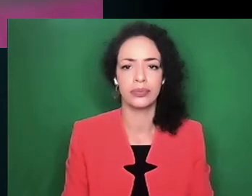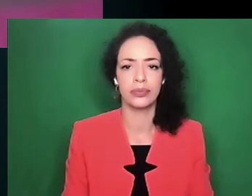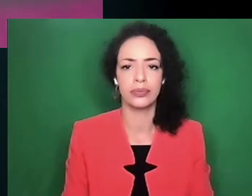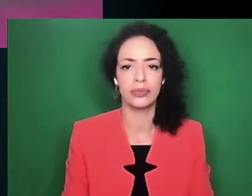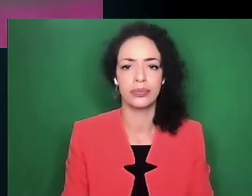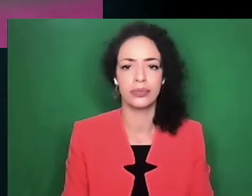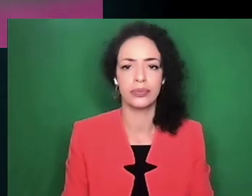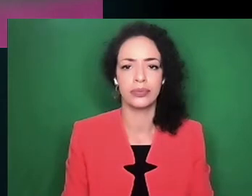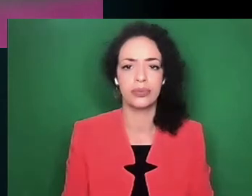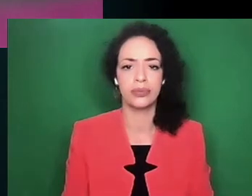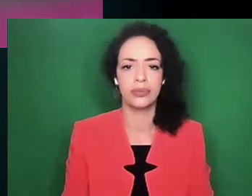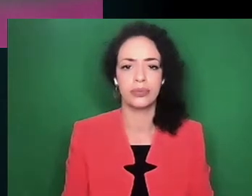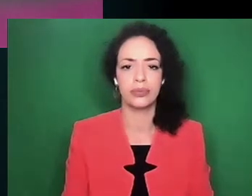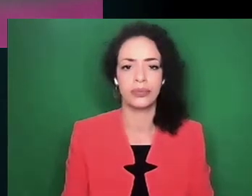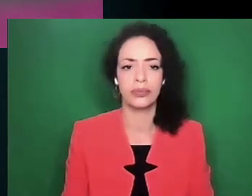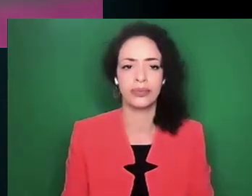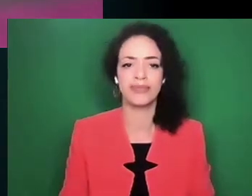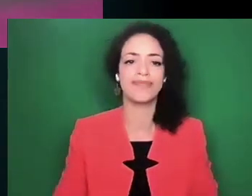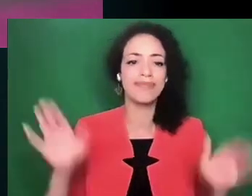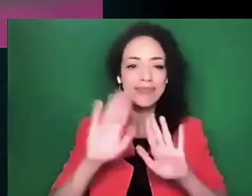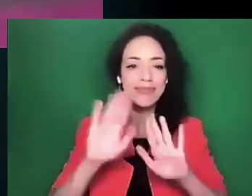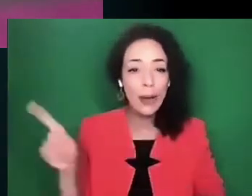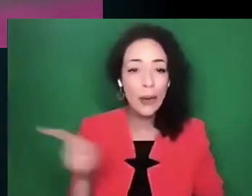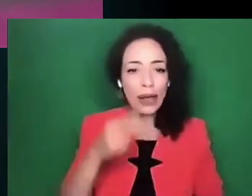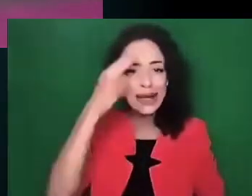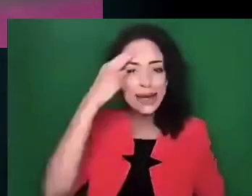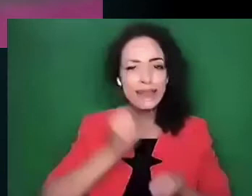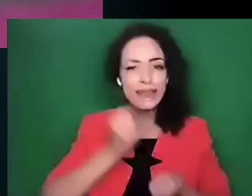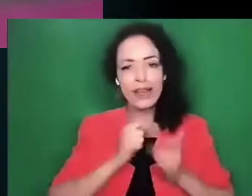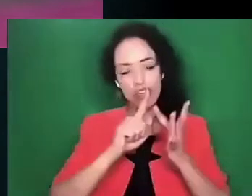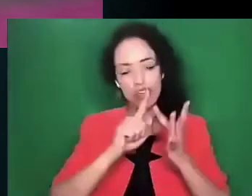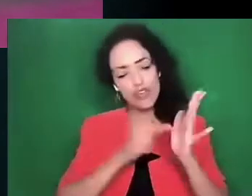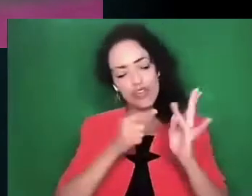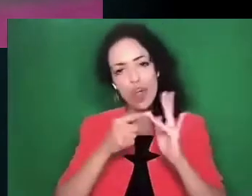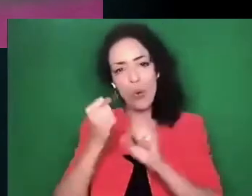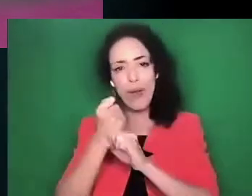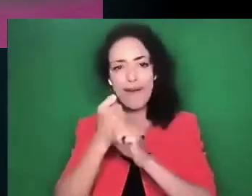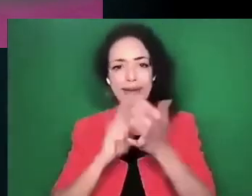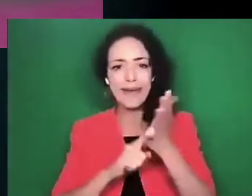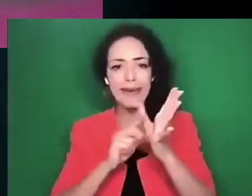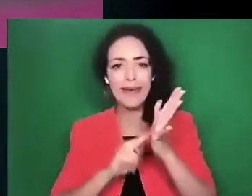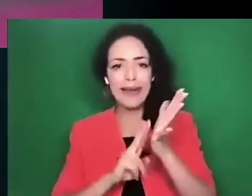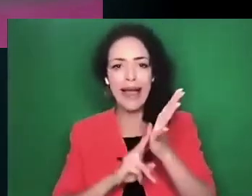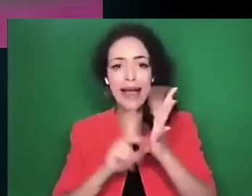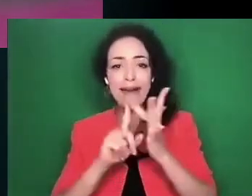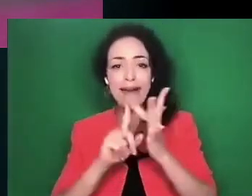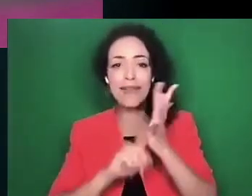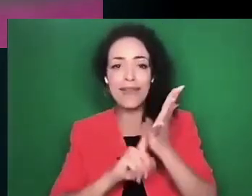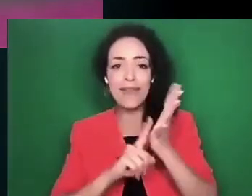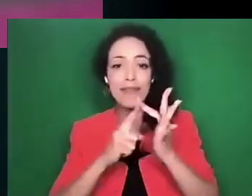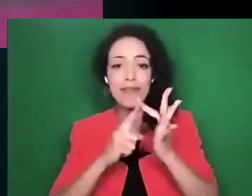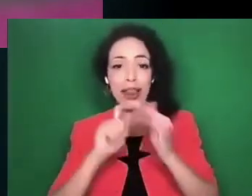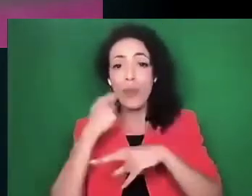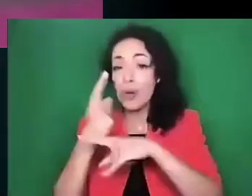Hi everyone, I'm Jo Glanville. We're going to be coming back to Basra and Iraq a little later in our discussion when we talk to